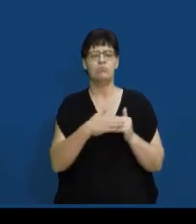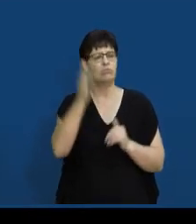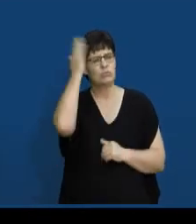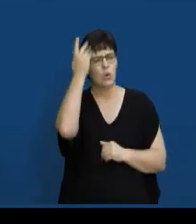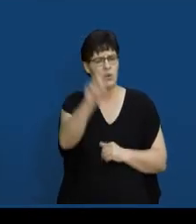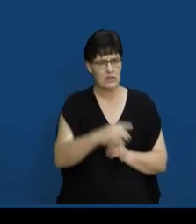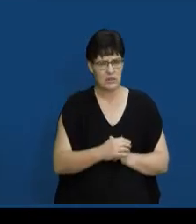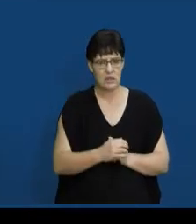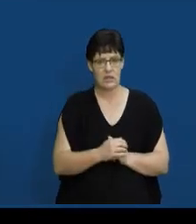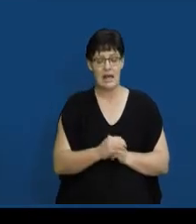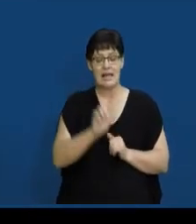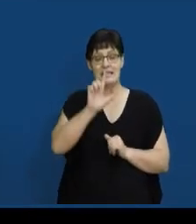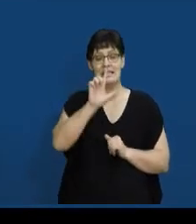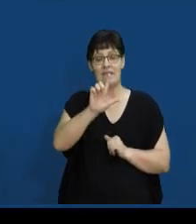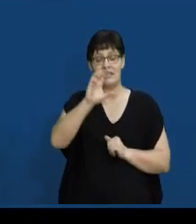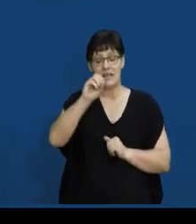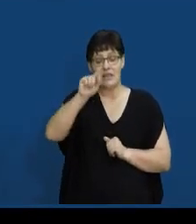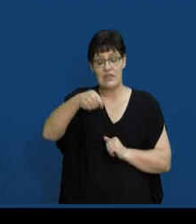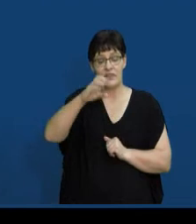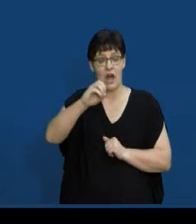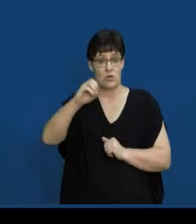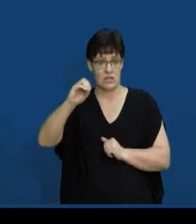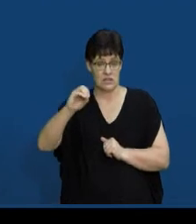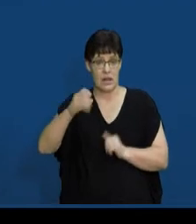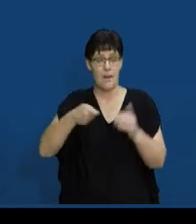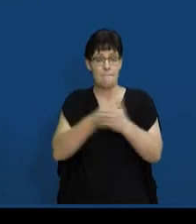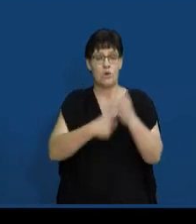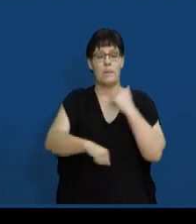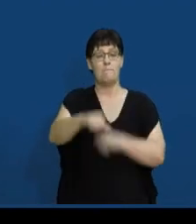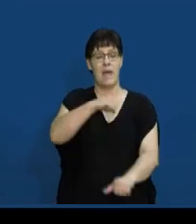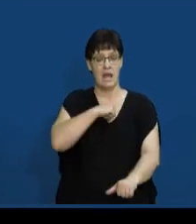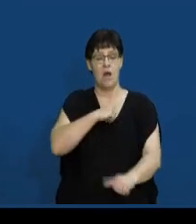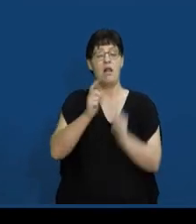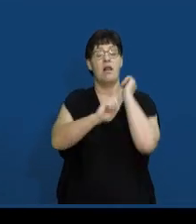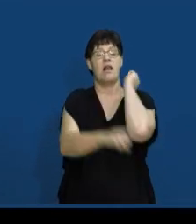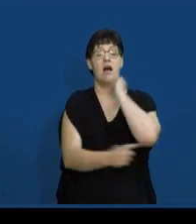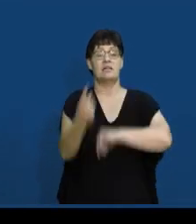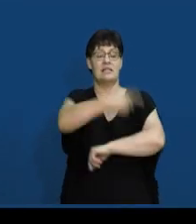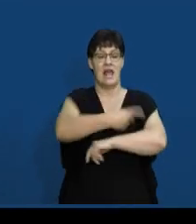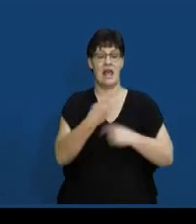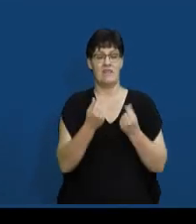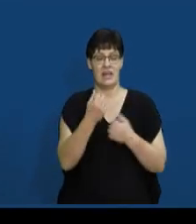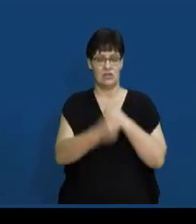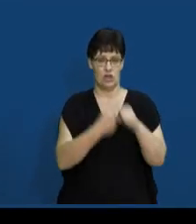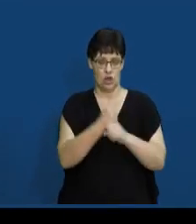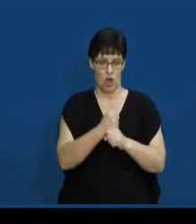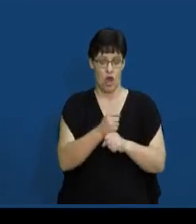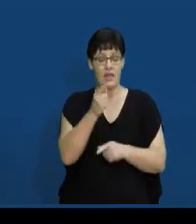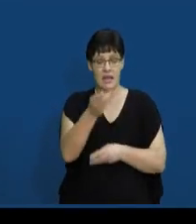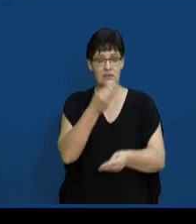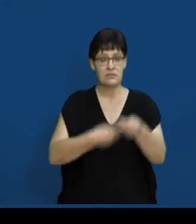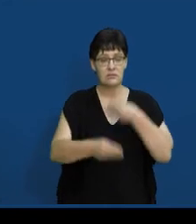that 70,000 shares were bought back on the last day of the financial year, and the transaction